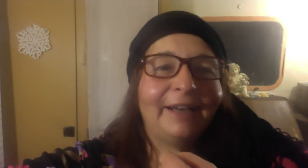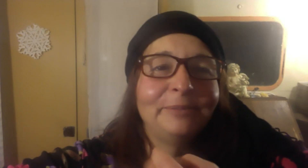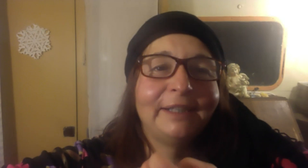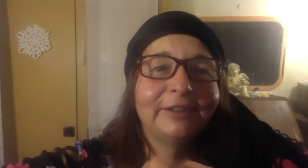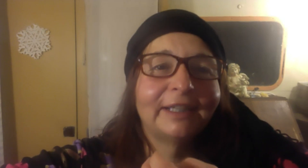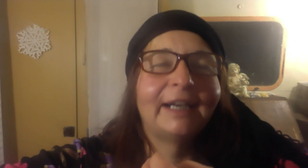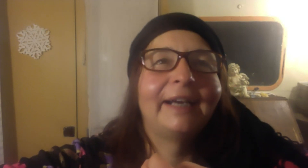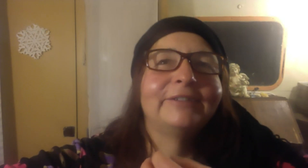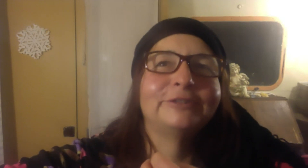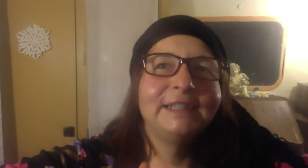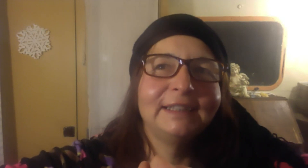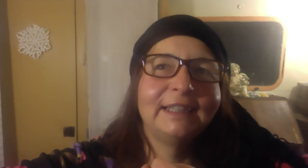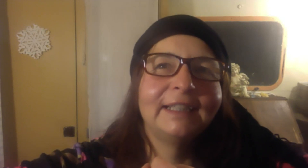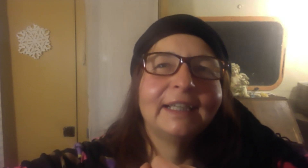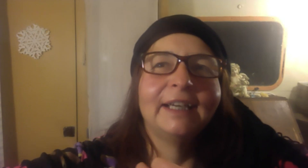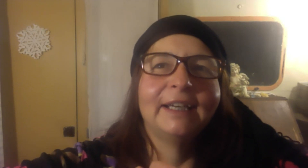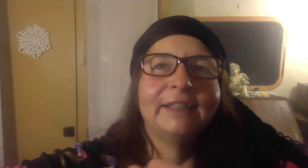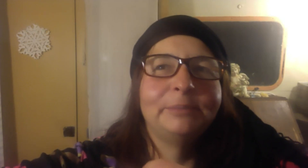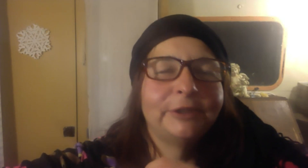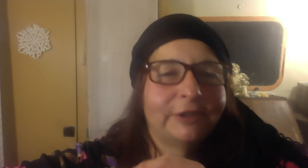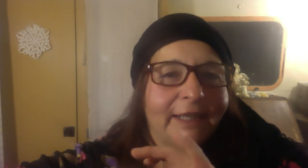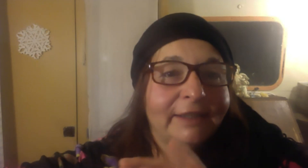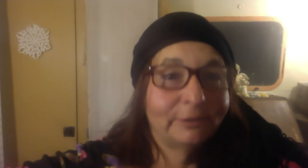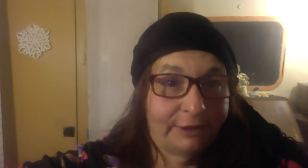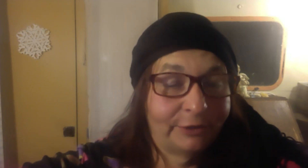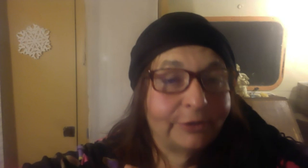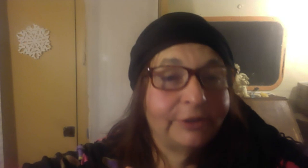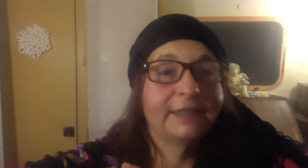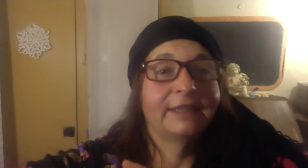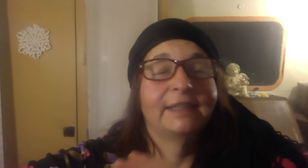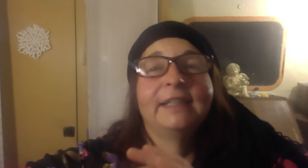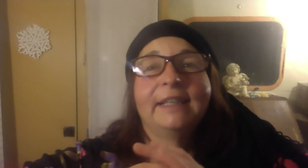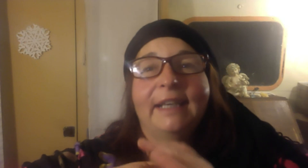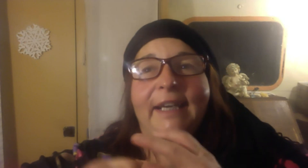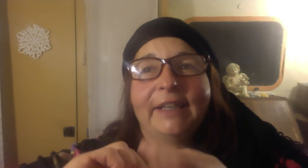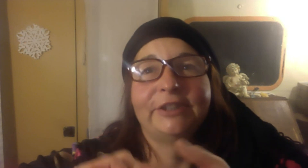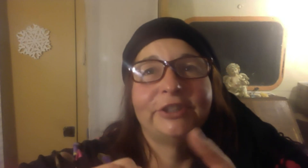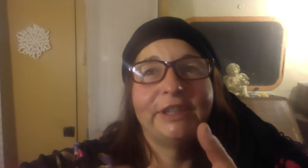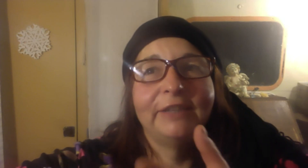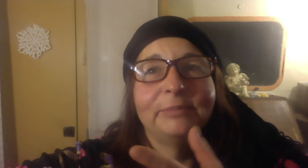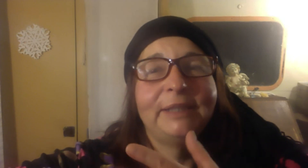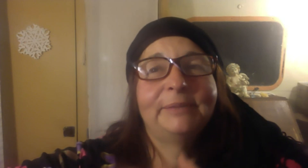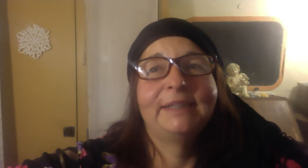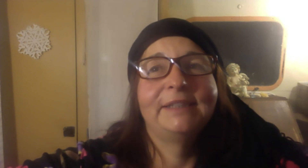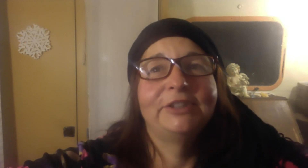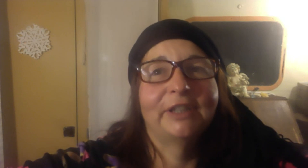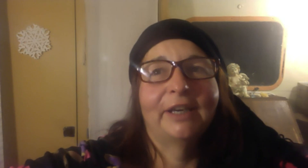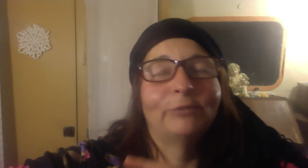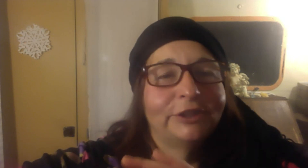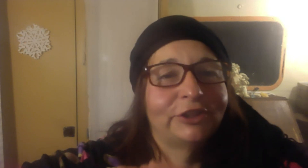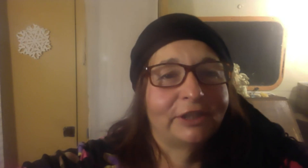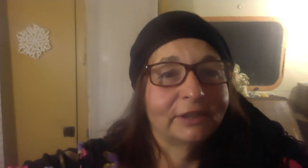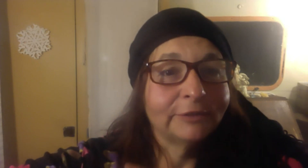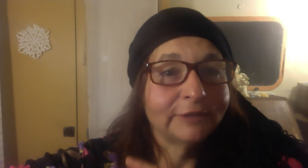yeah, I'm here. I recently deeper connected with the earth, and she gave me a message, and I